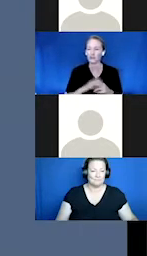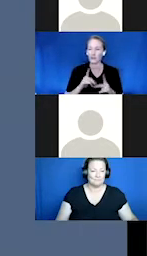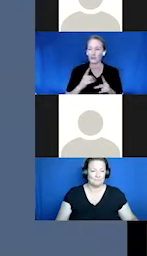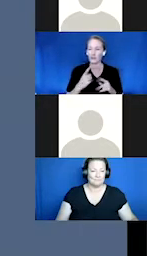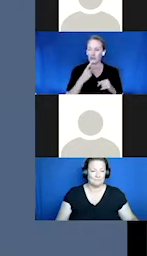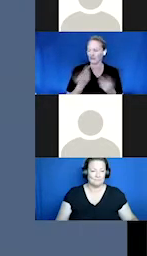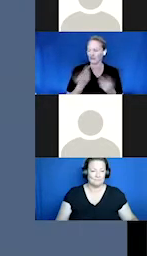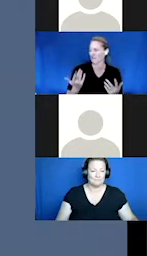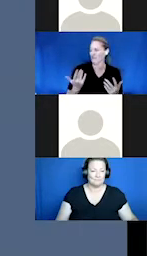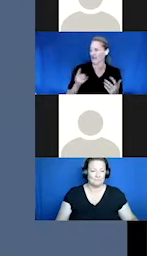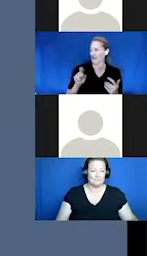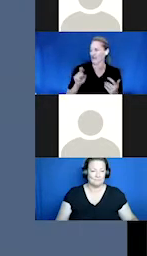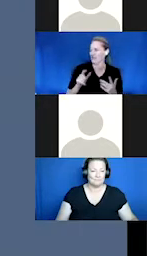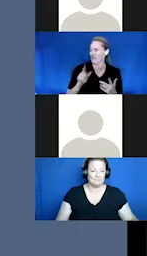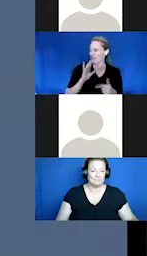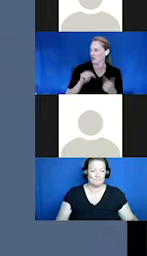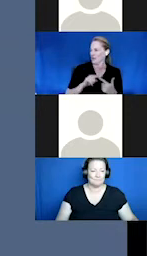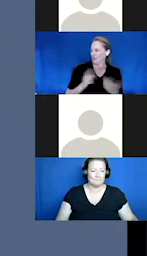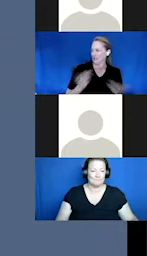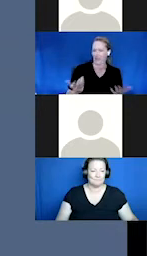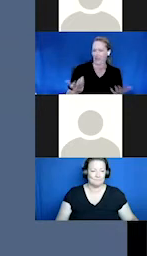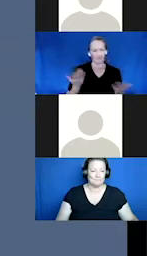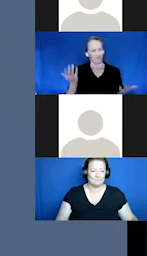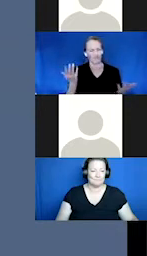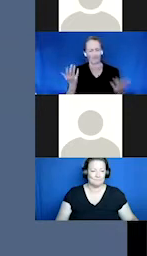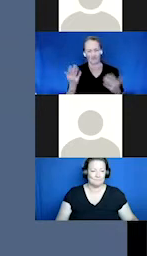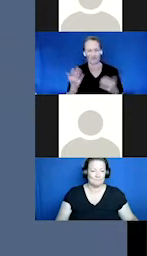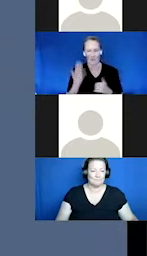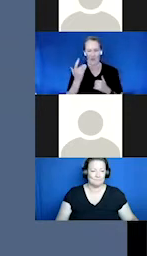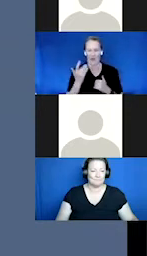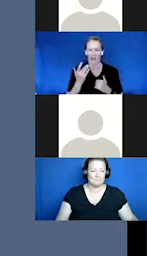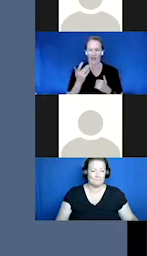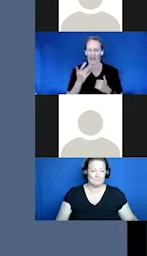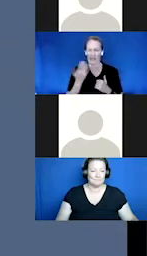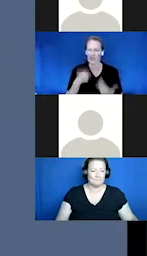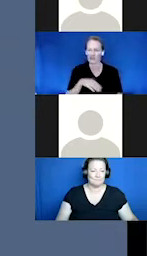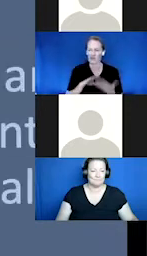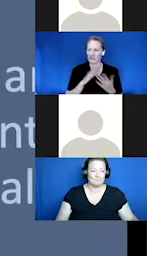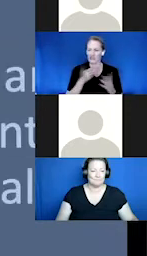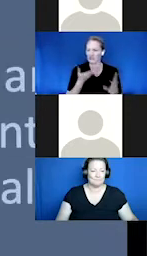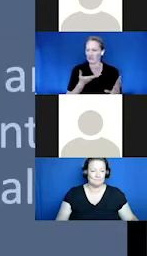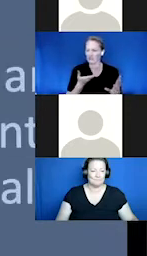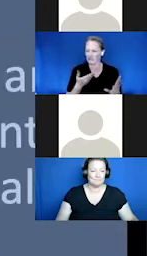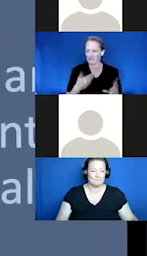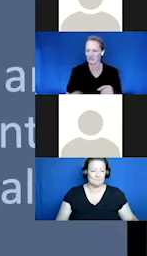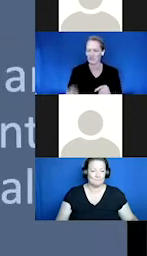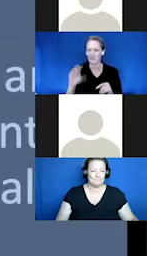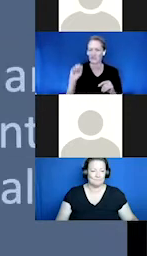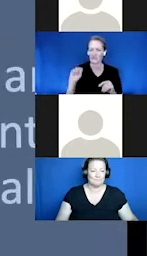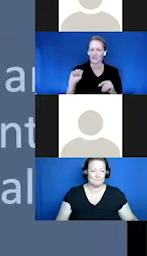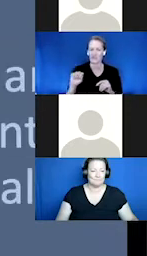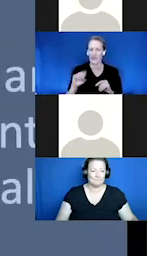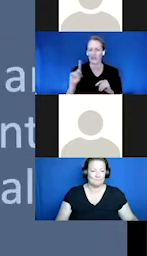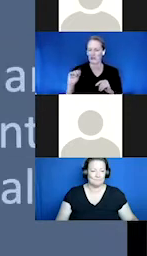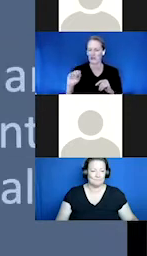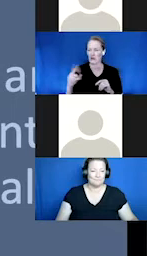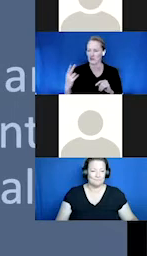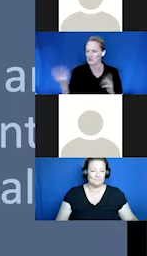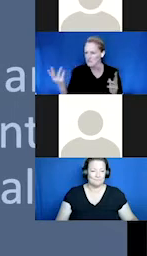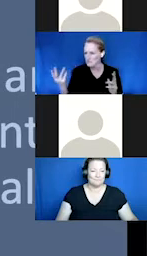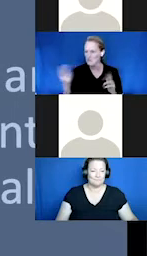this? We're interested in health, so why address social determinants of health? Well, the goal is to create